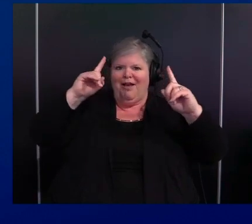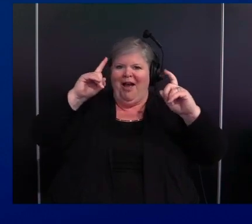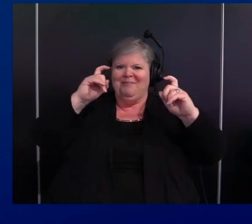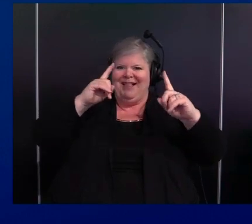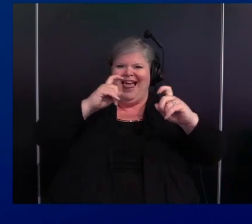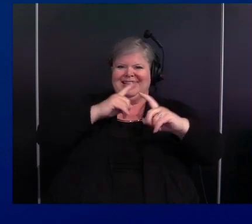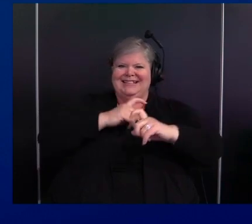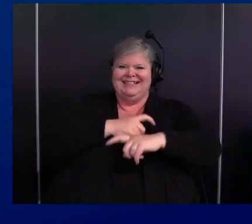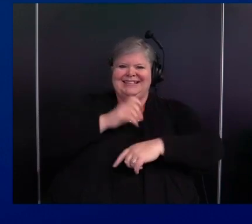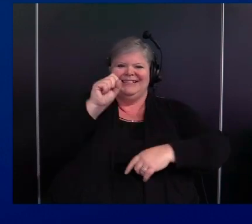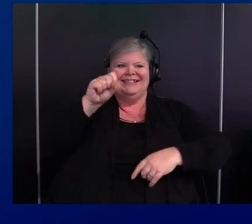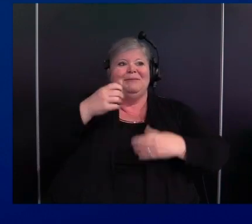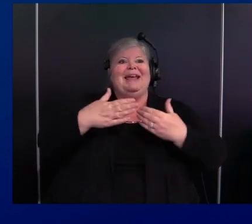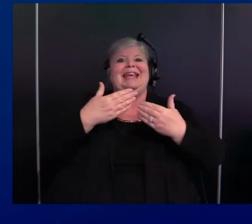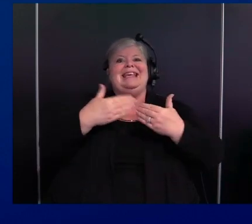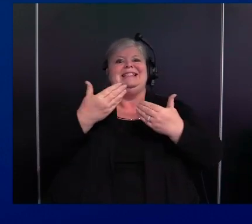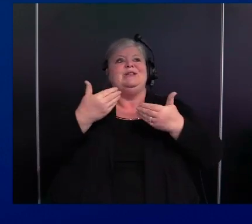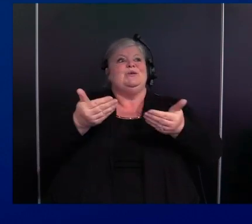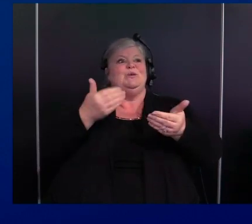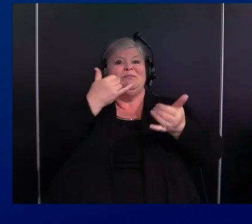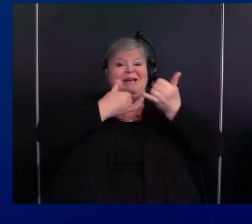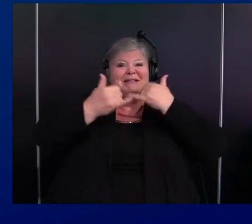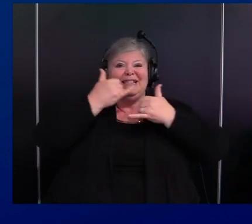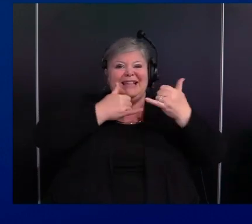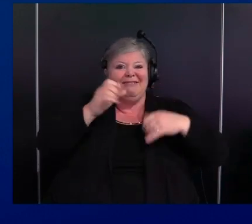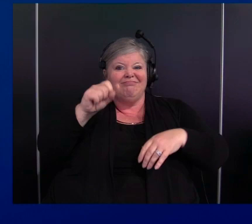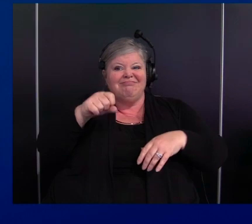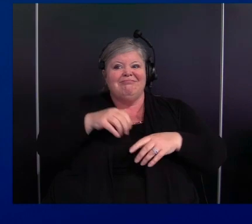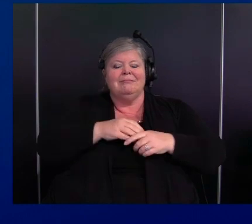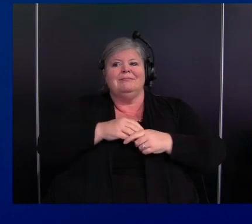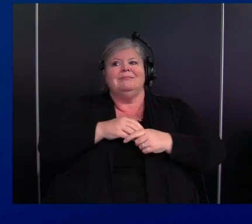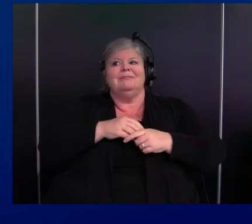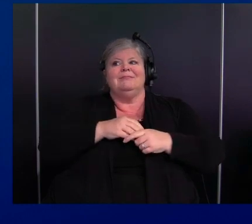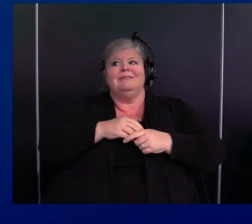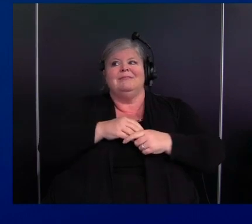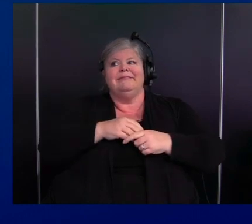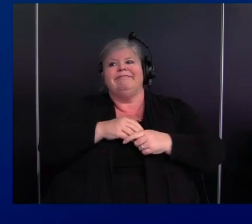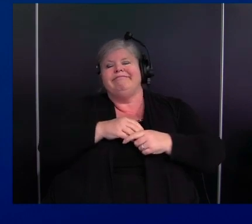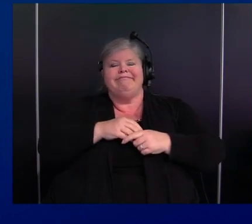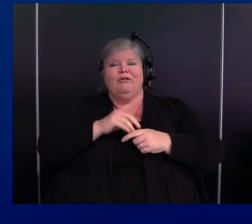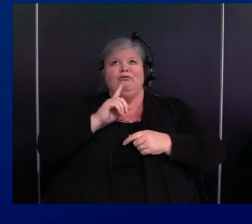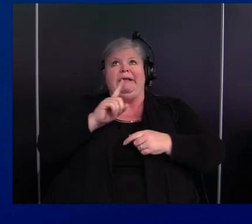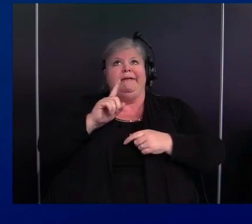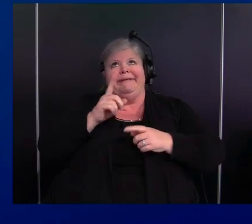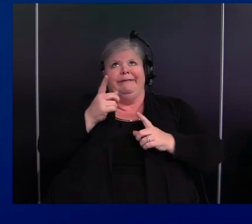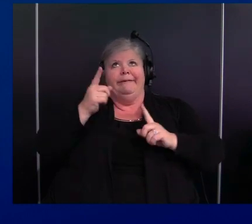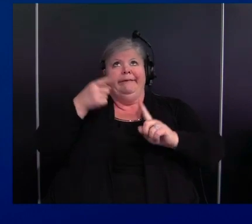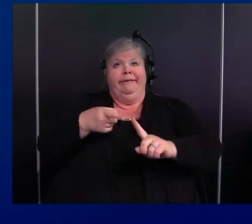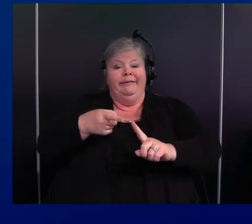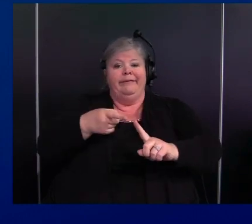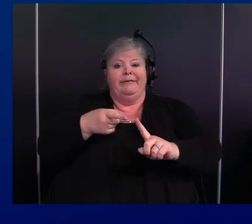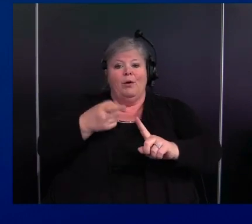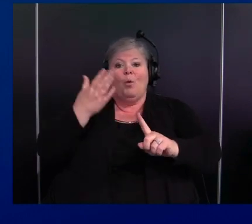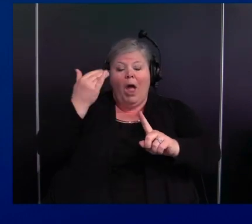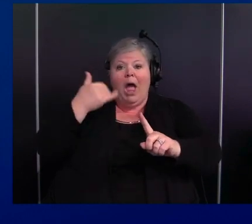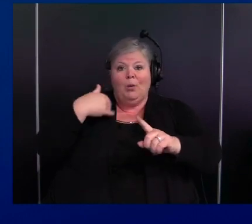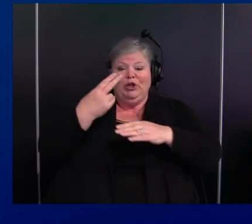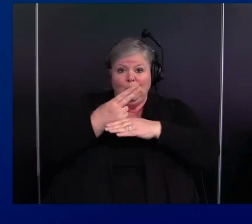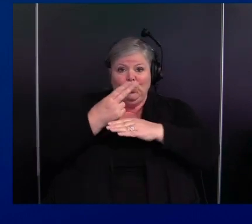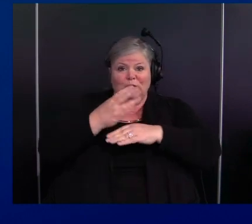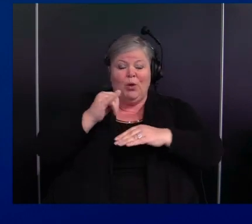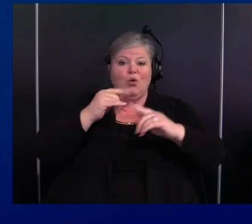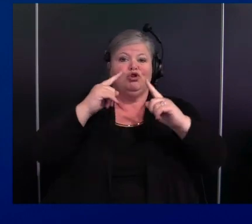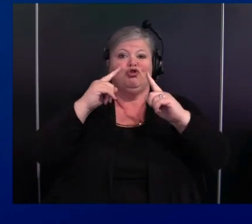Yeah. Very easy to make mistakes. It's kind of at the heart of it too is why we use these